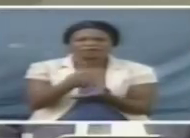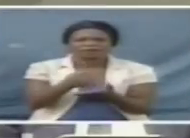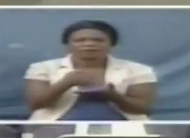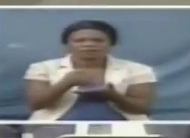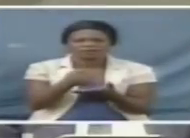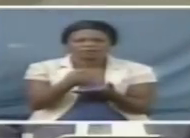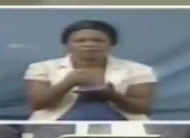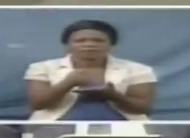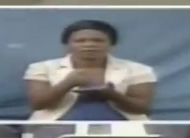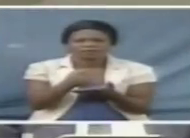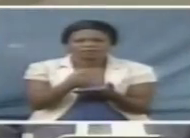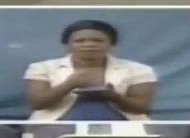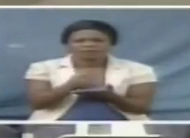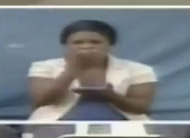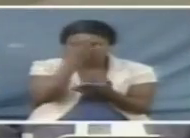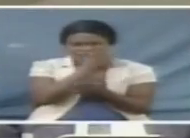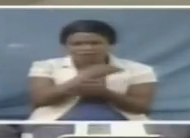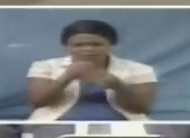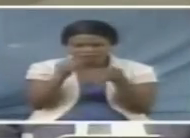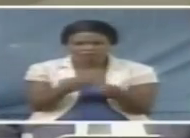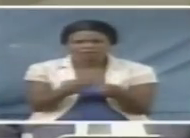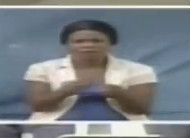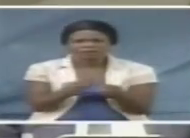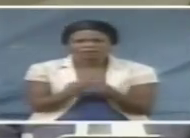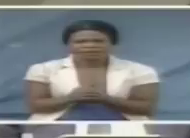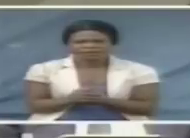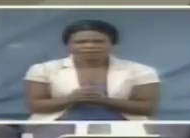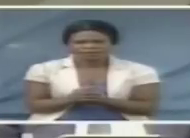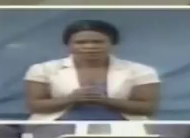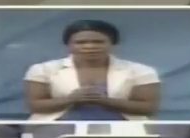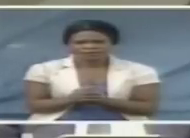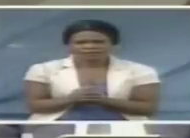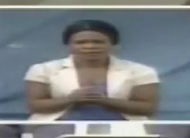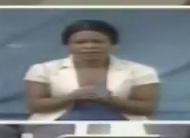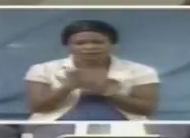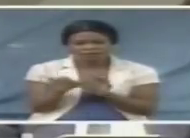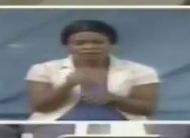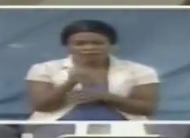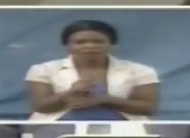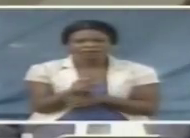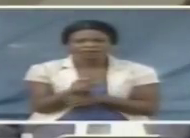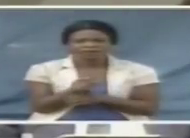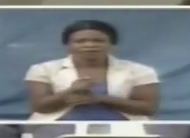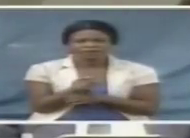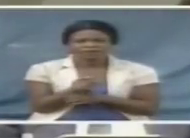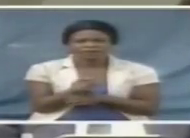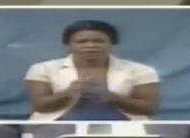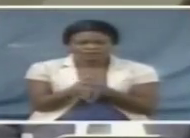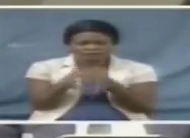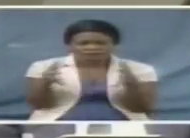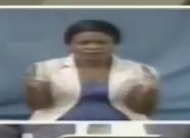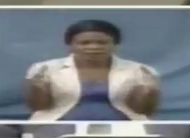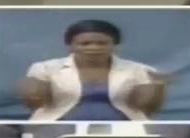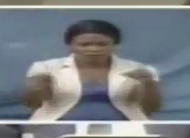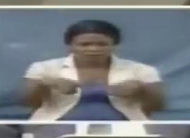to restore budget credibility and stability. In doing so, Mr. Speaker,